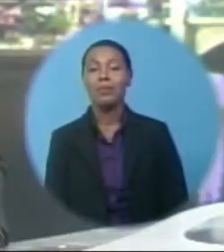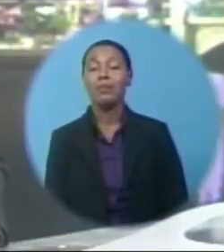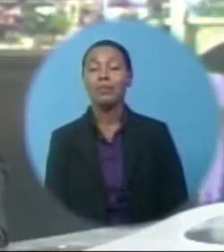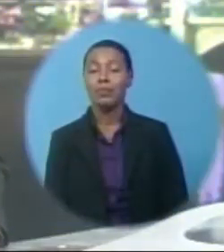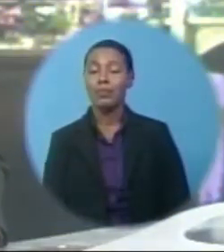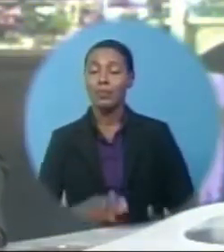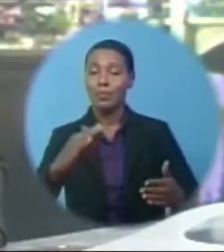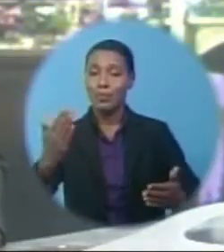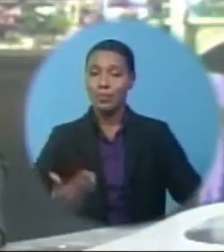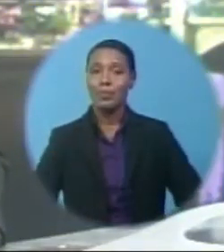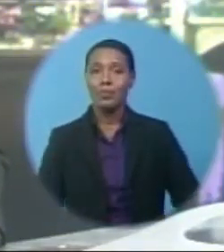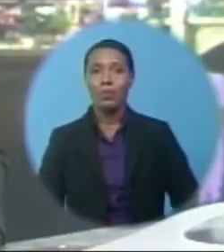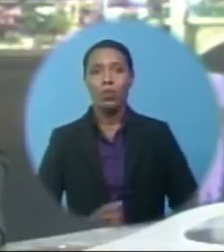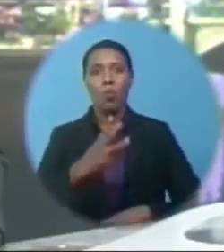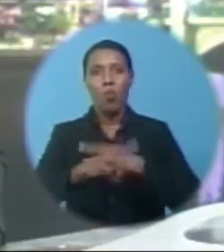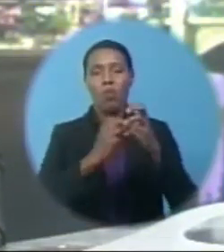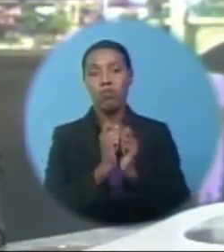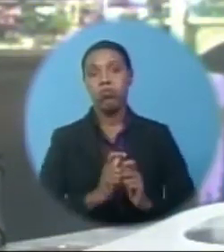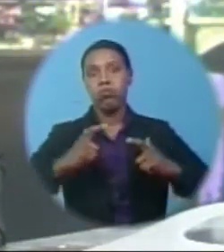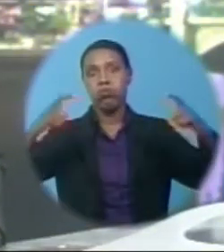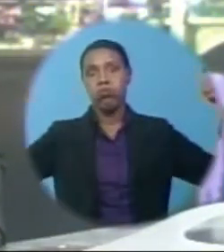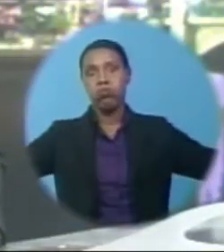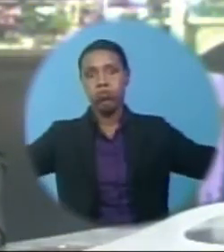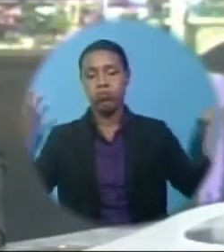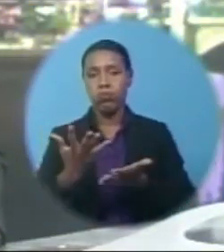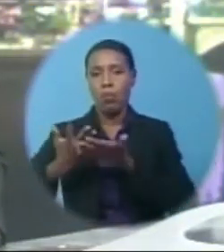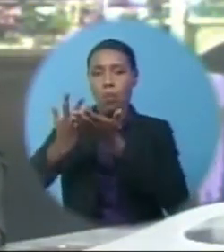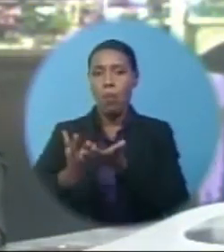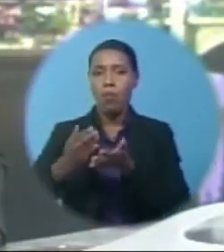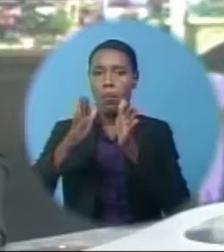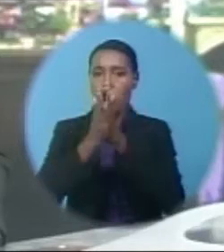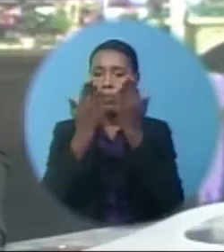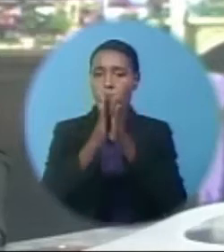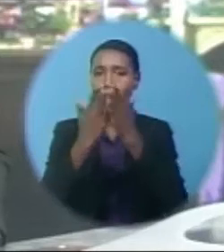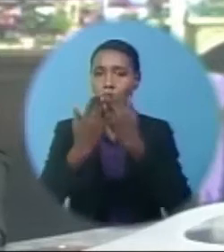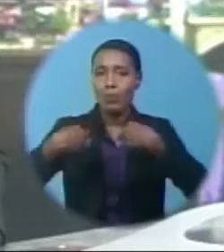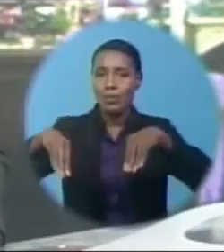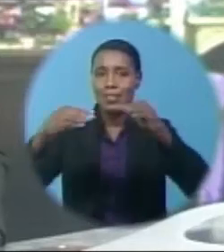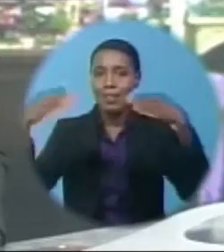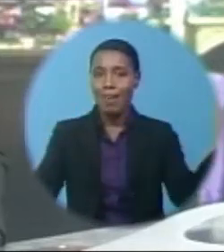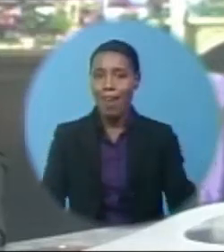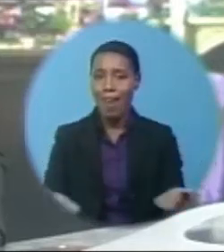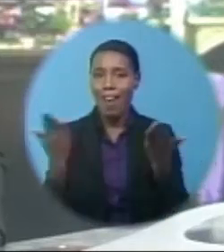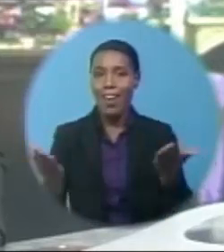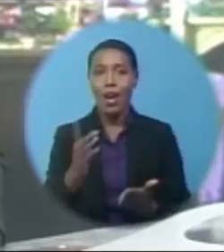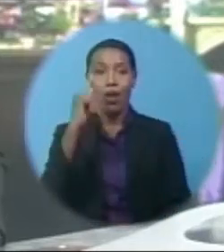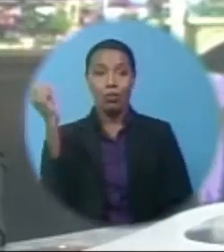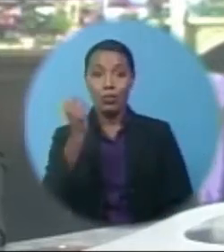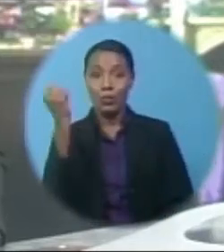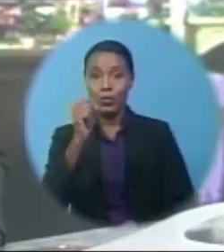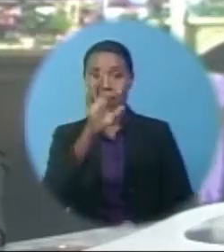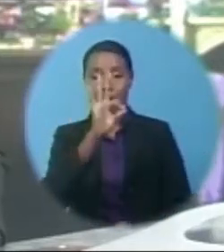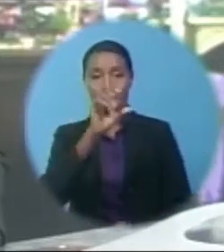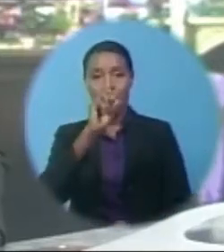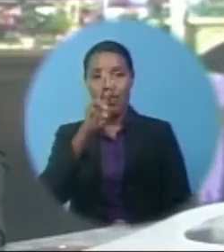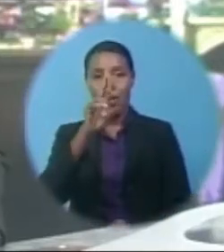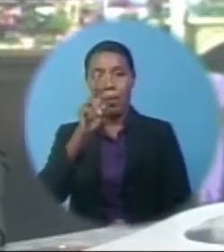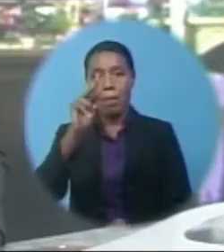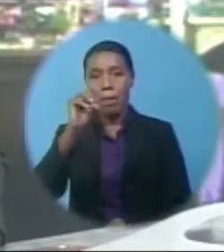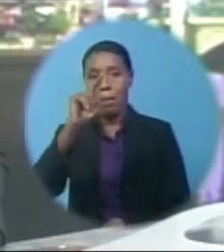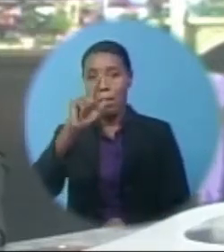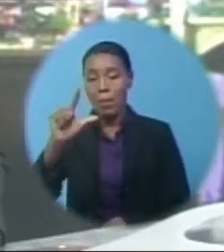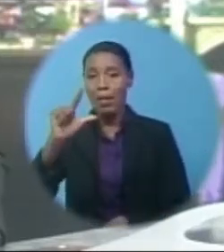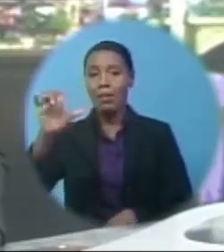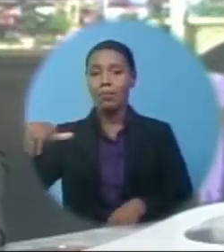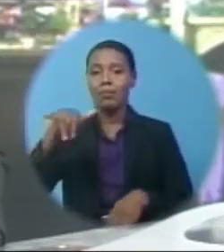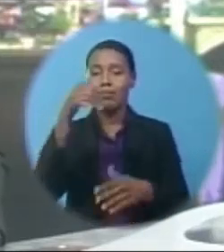Welcome back. Well, the world's largest floating book fair is here and open for business. It dropped anchor in the Bridgetown port on Tuesday and is now set up at